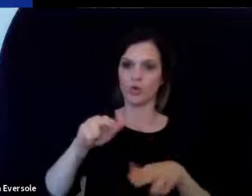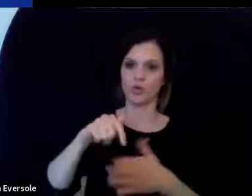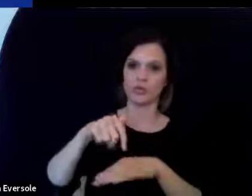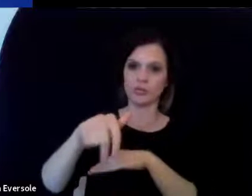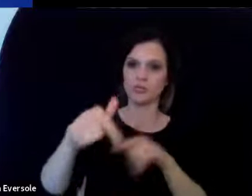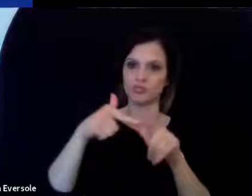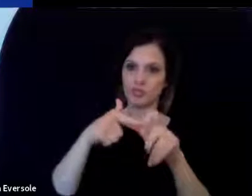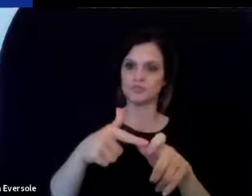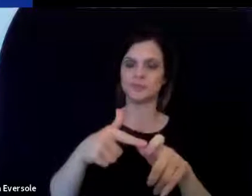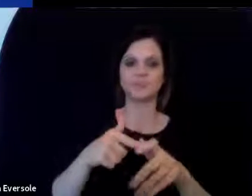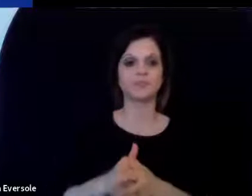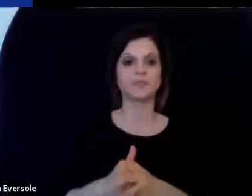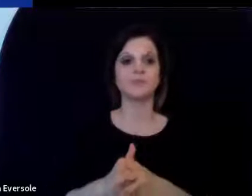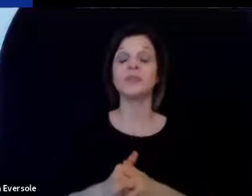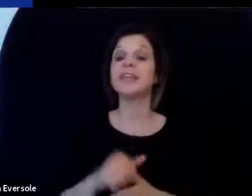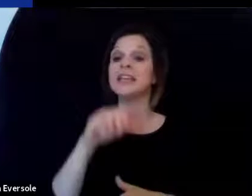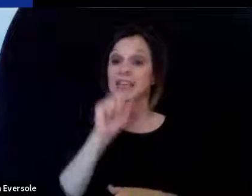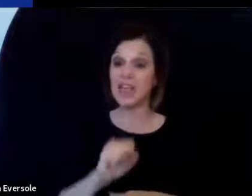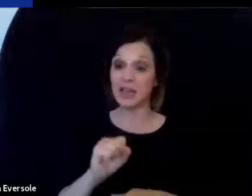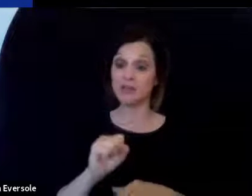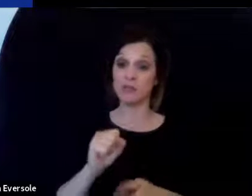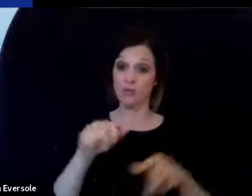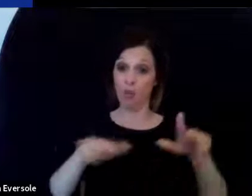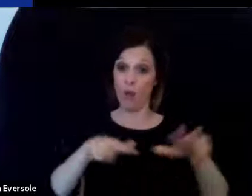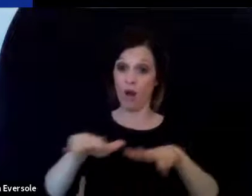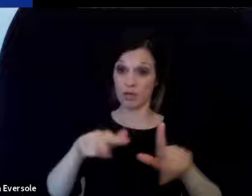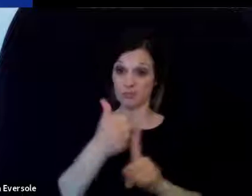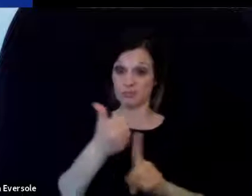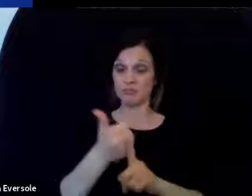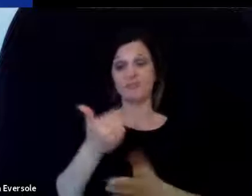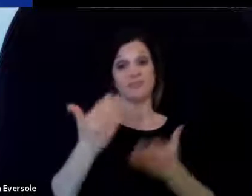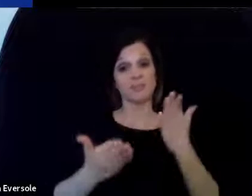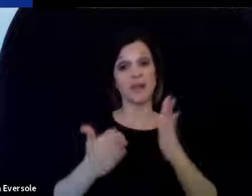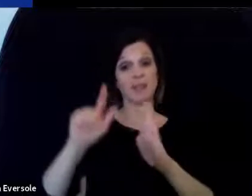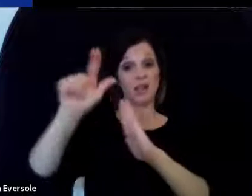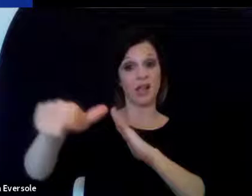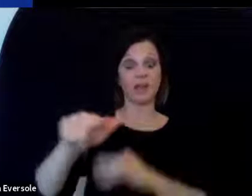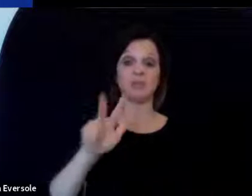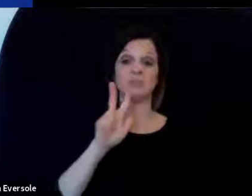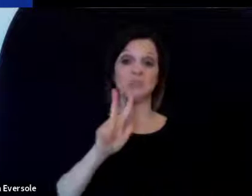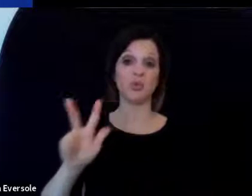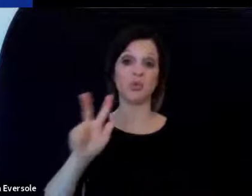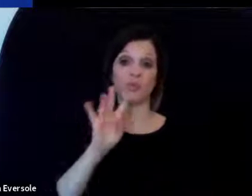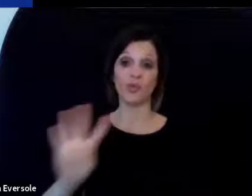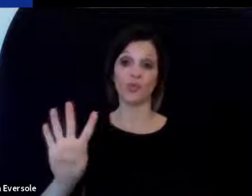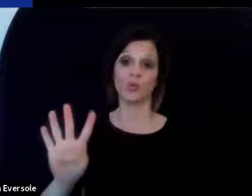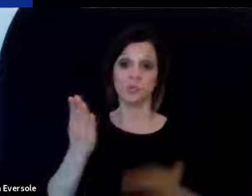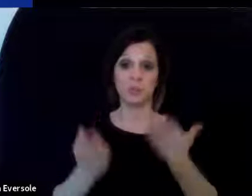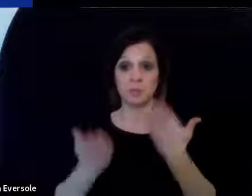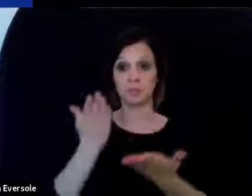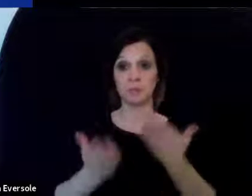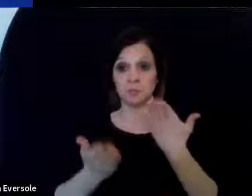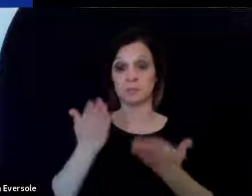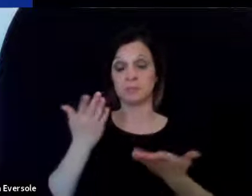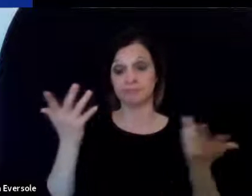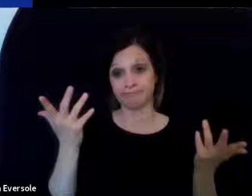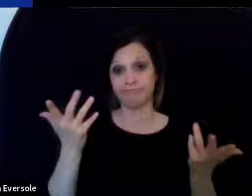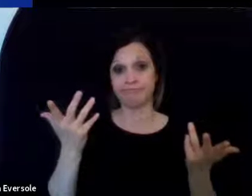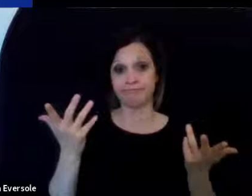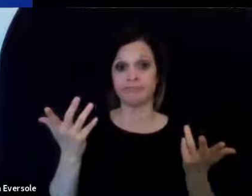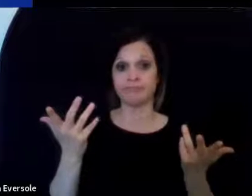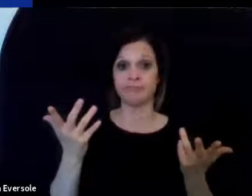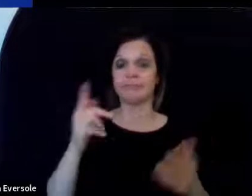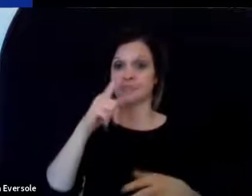independent walking, they might walk as late as 3 to 4 years of age because, again, the